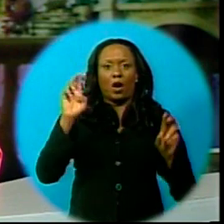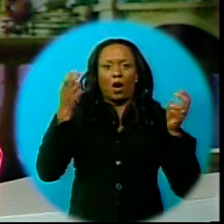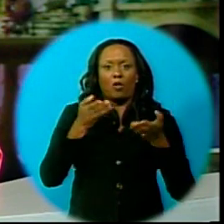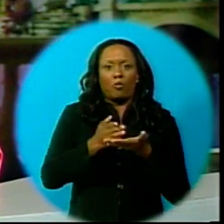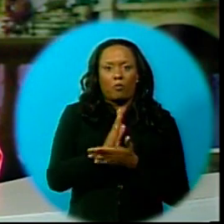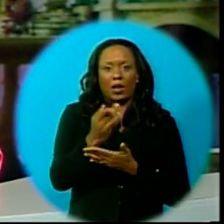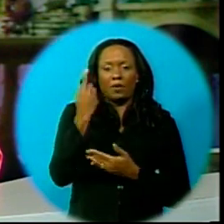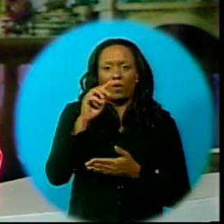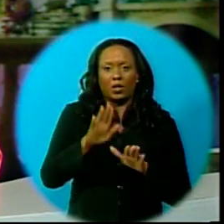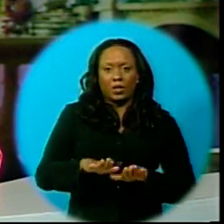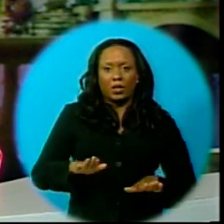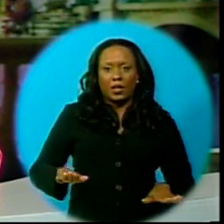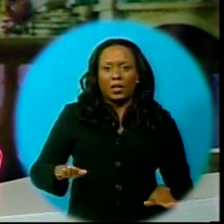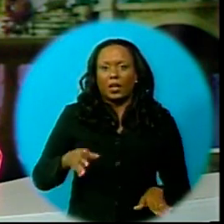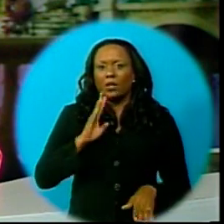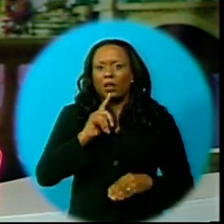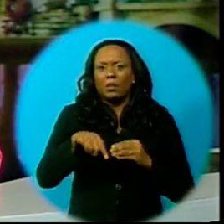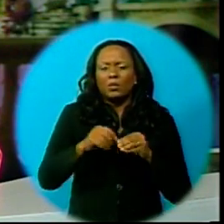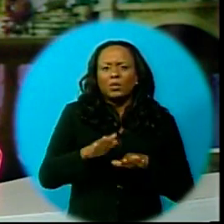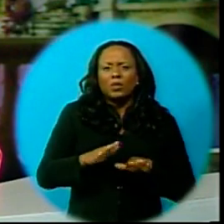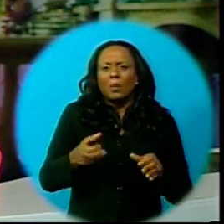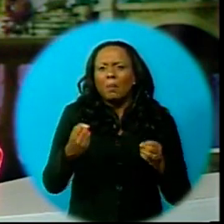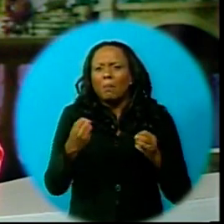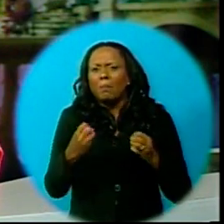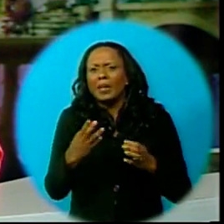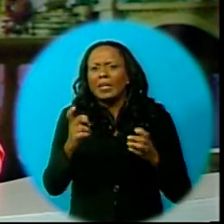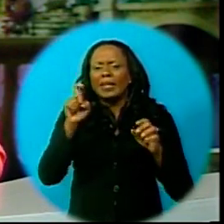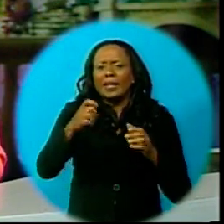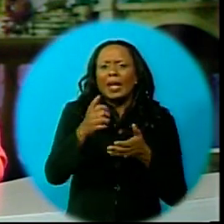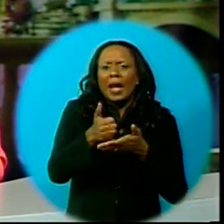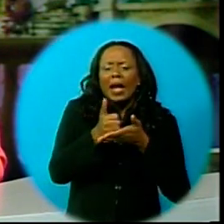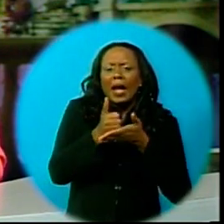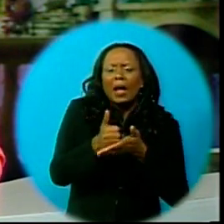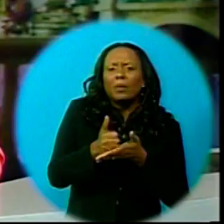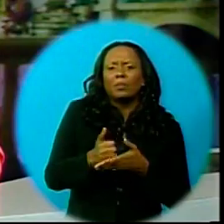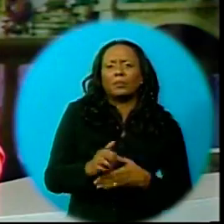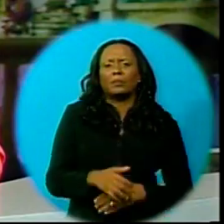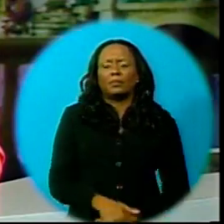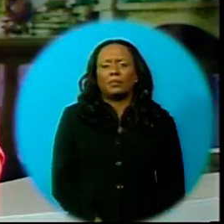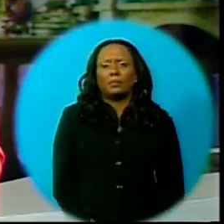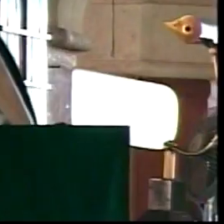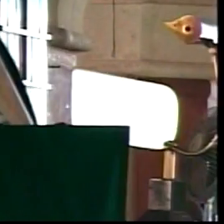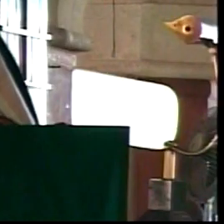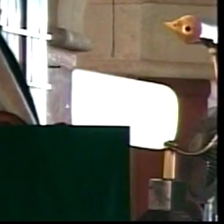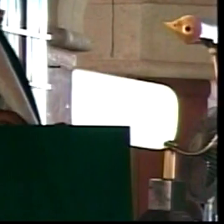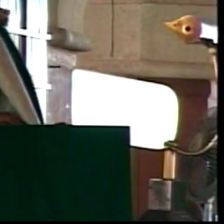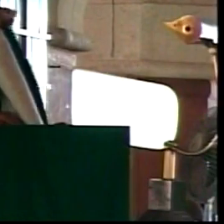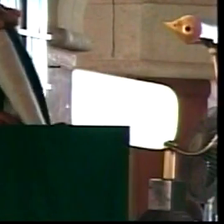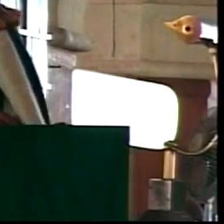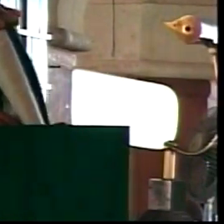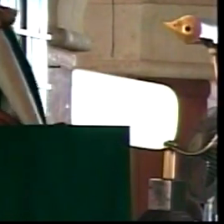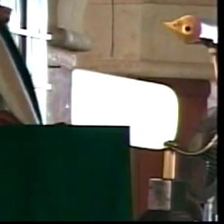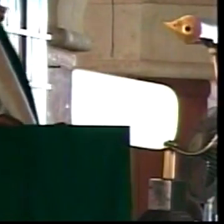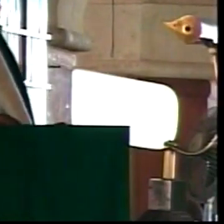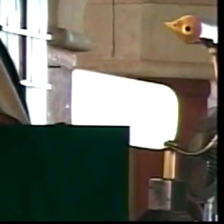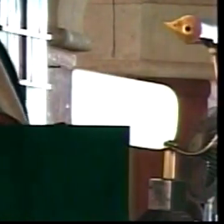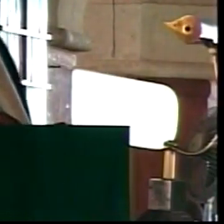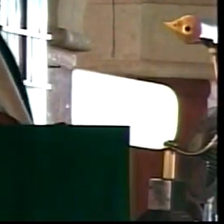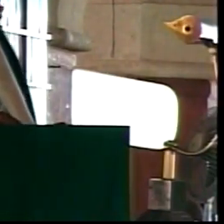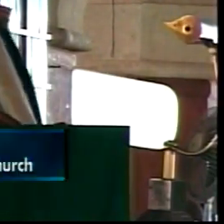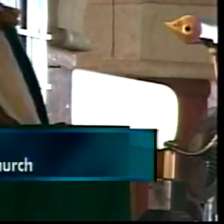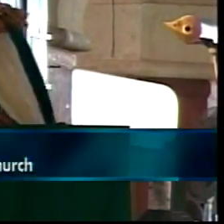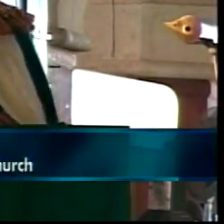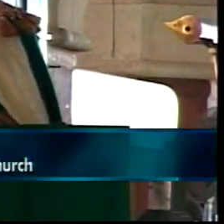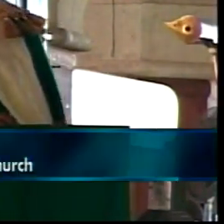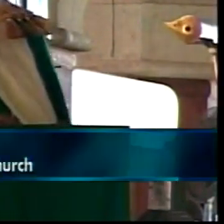he highlighted the plight of many children silently crying out for help. I reflected on those children for whom